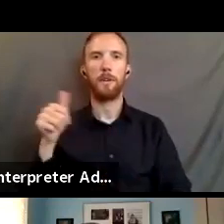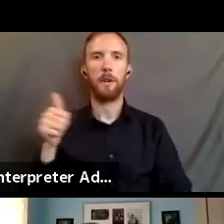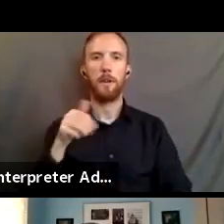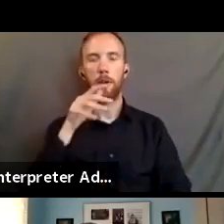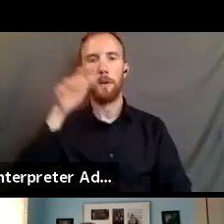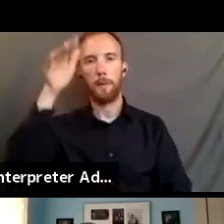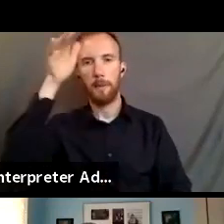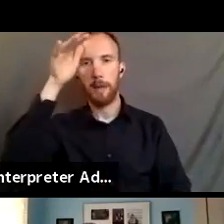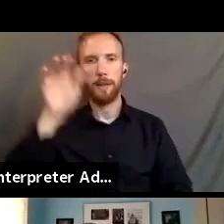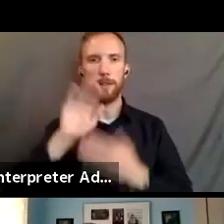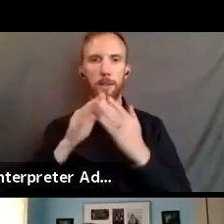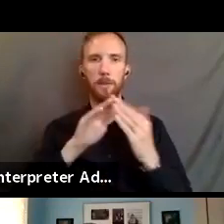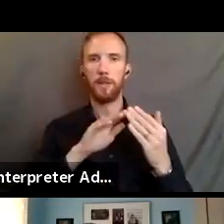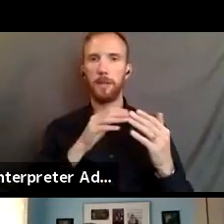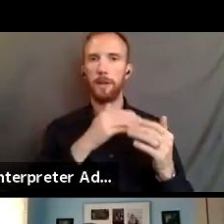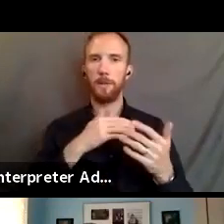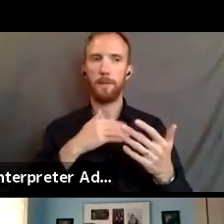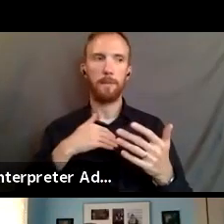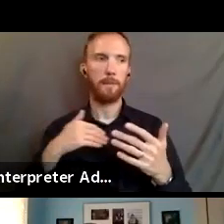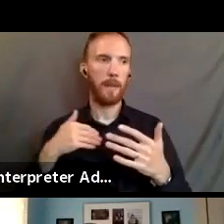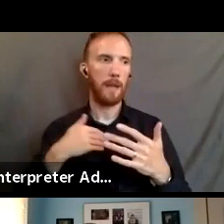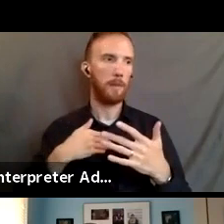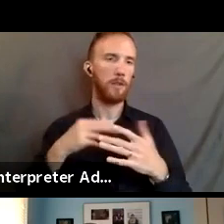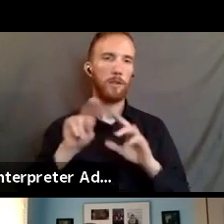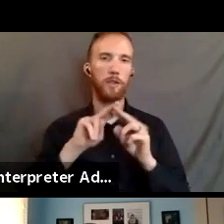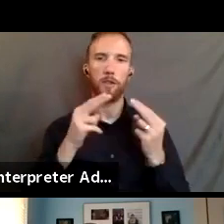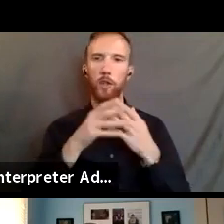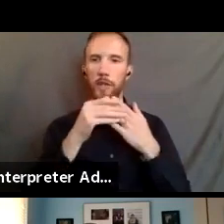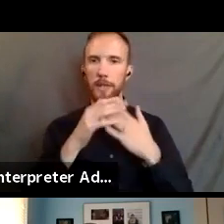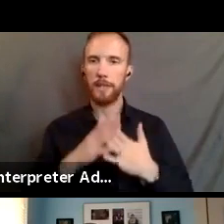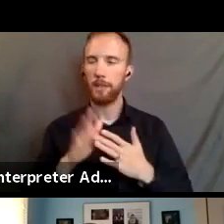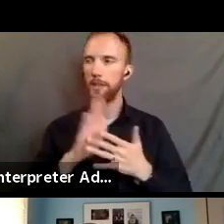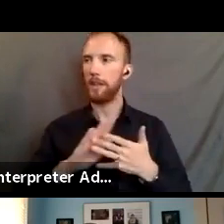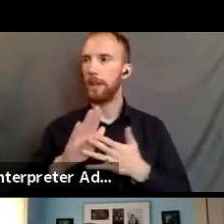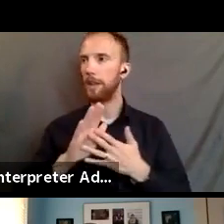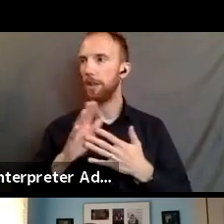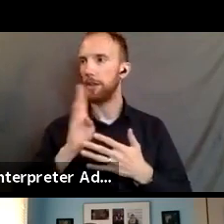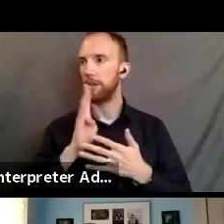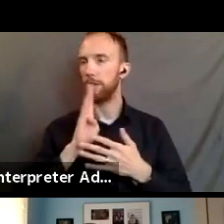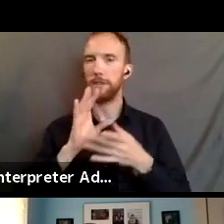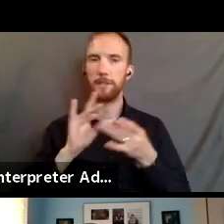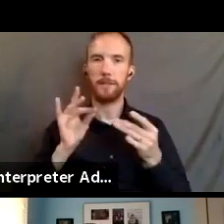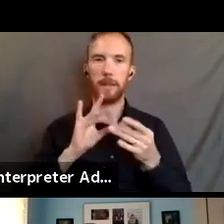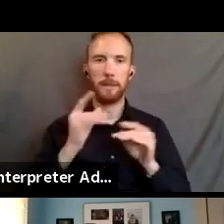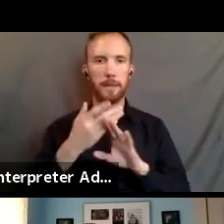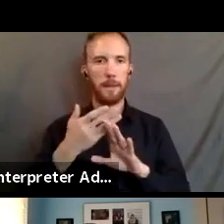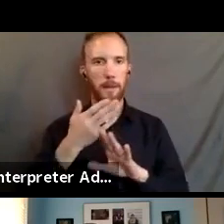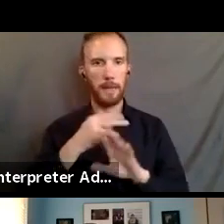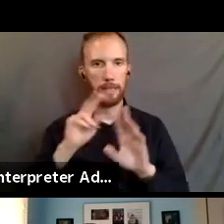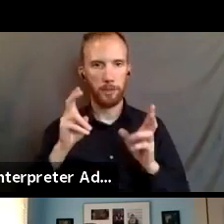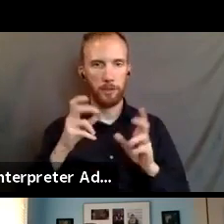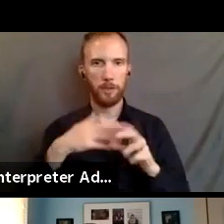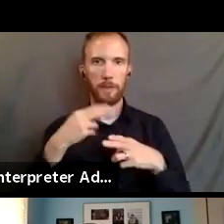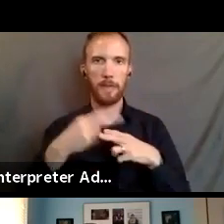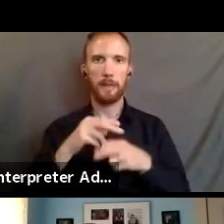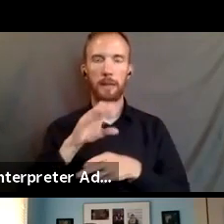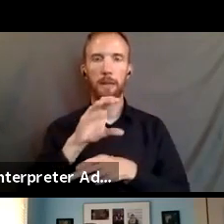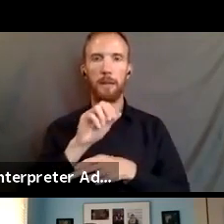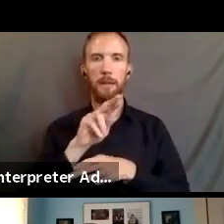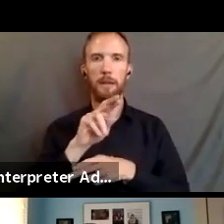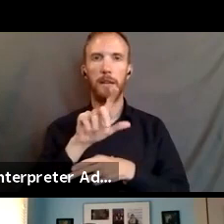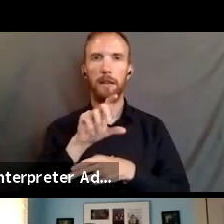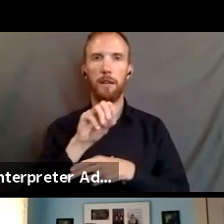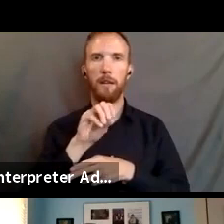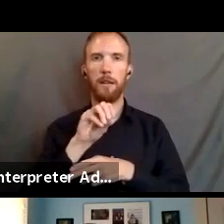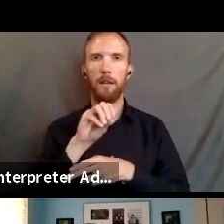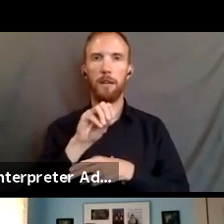and union leaders who offered thoughtful testimony on various issues earlier today my name is carlos ramirez rosa and i'm very proud